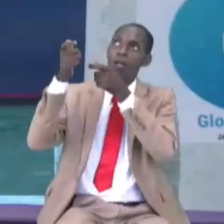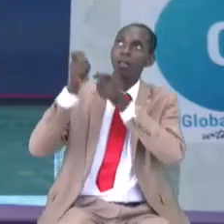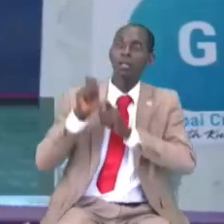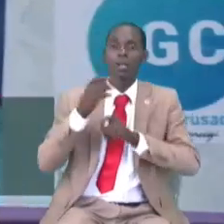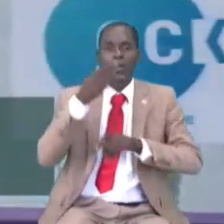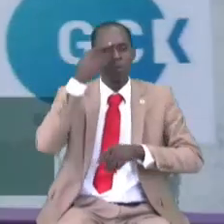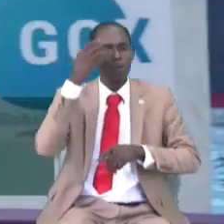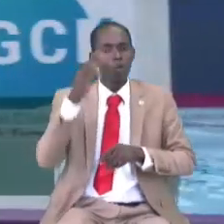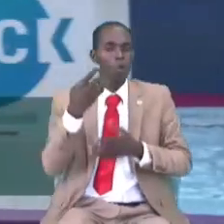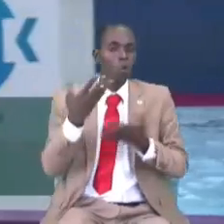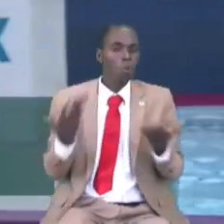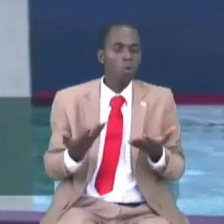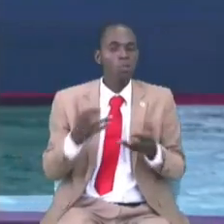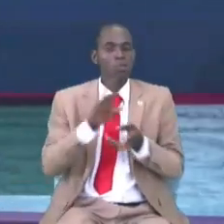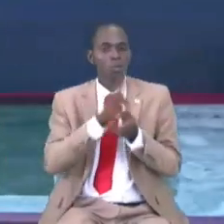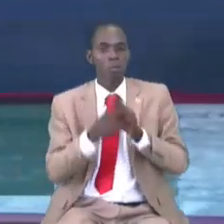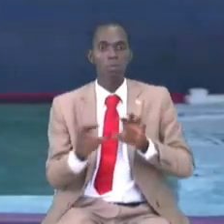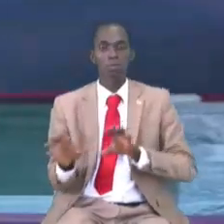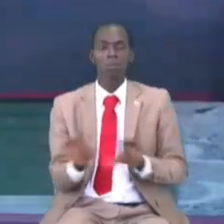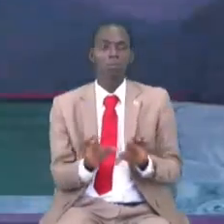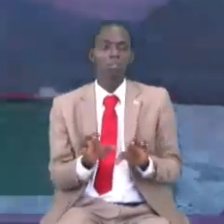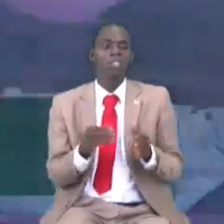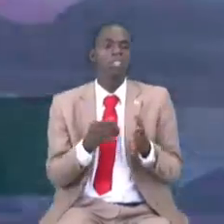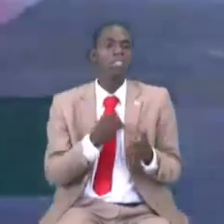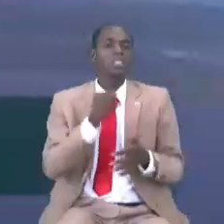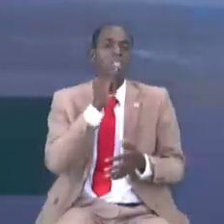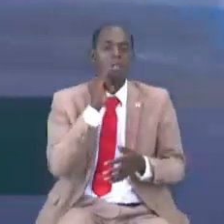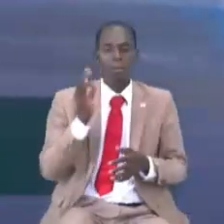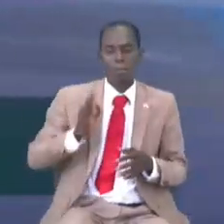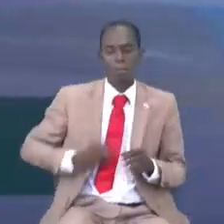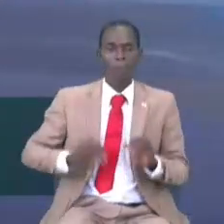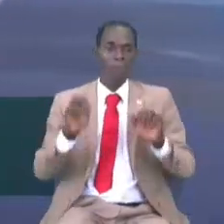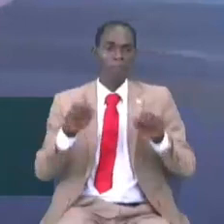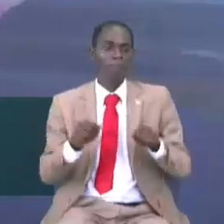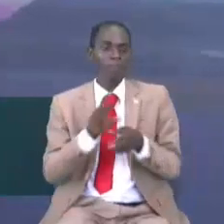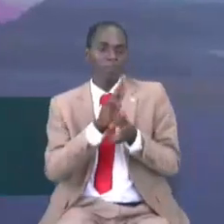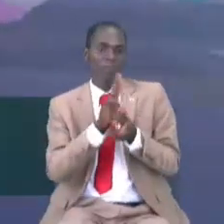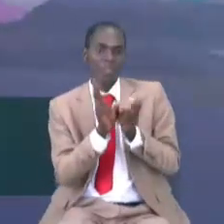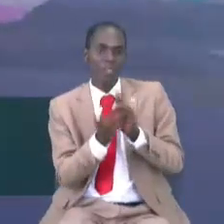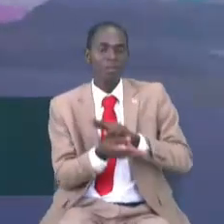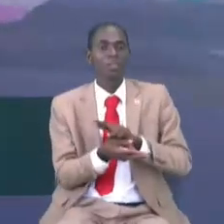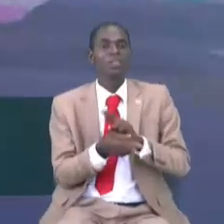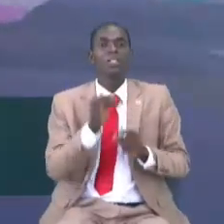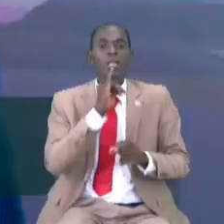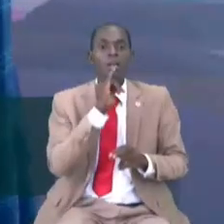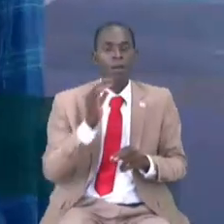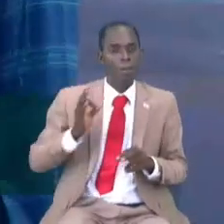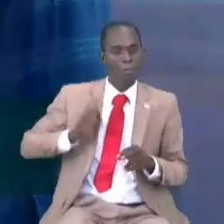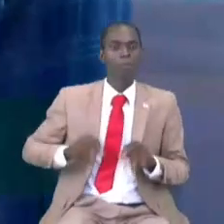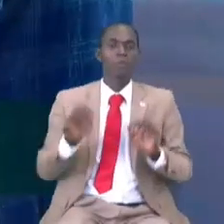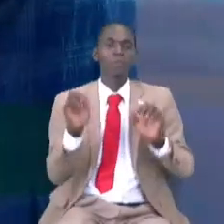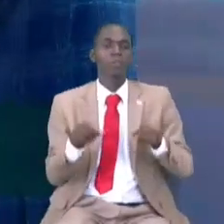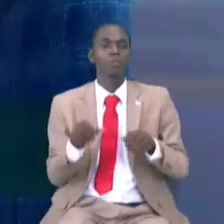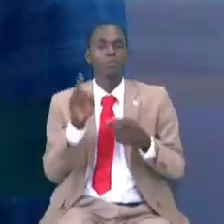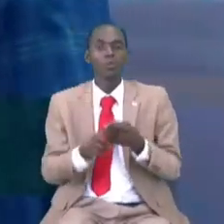profitable. Repentance is profitable to God, is profitable for us. That well,